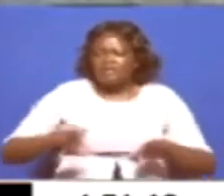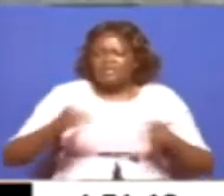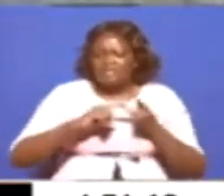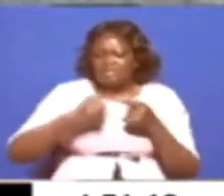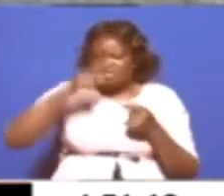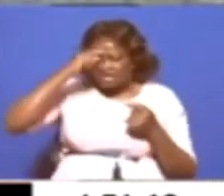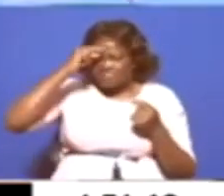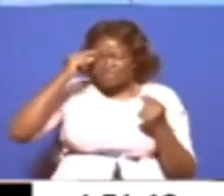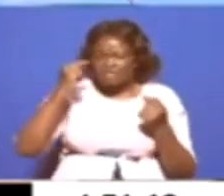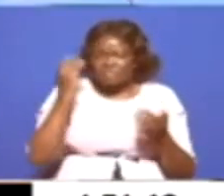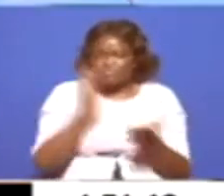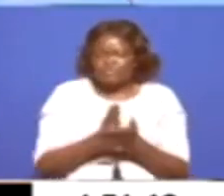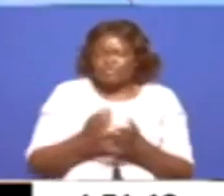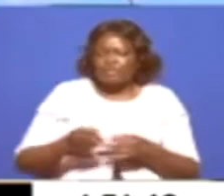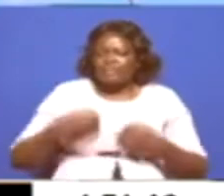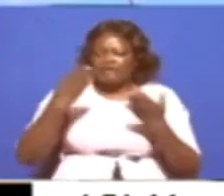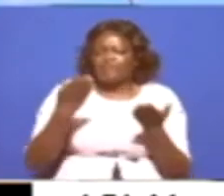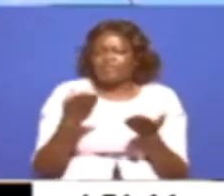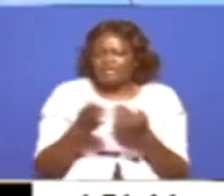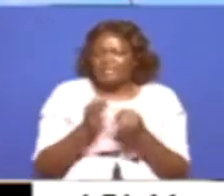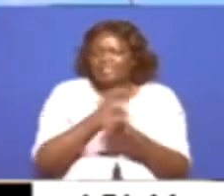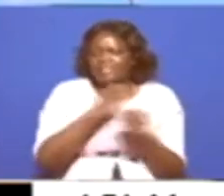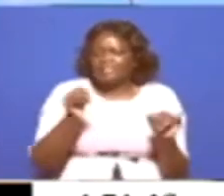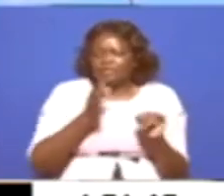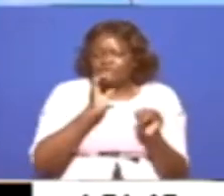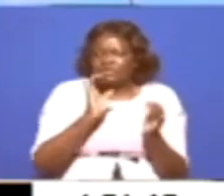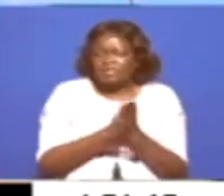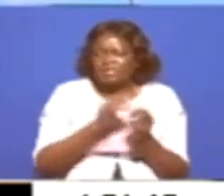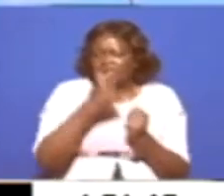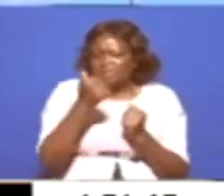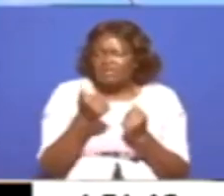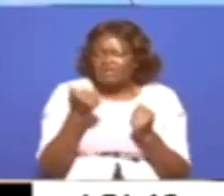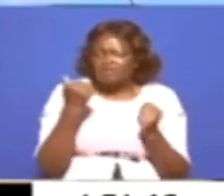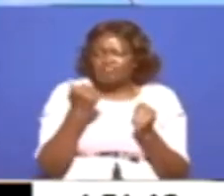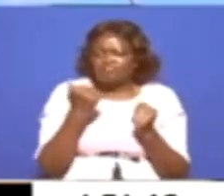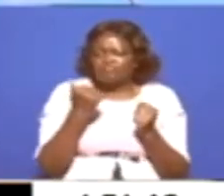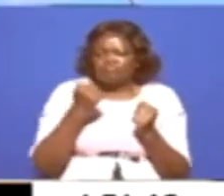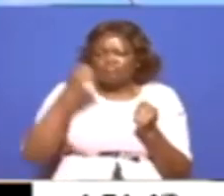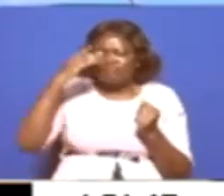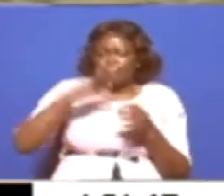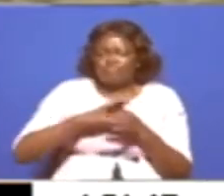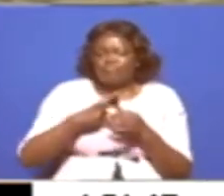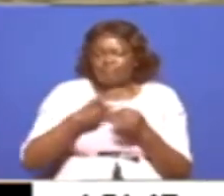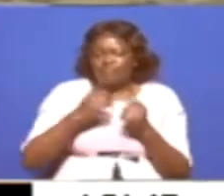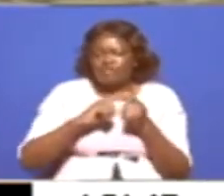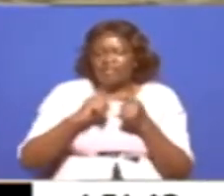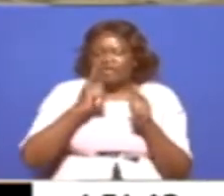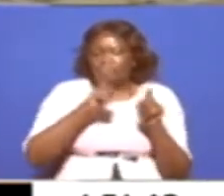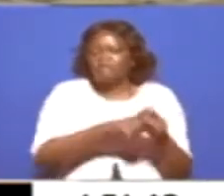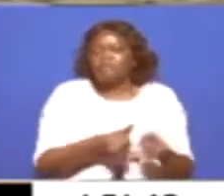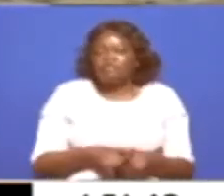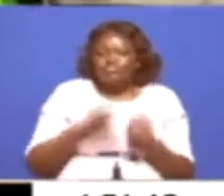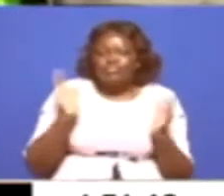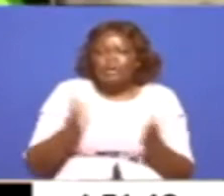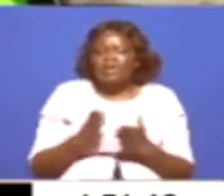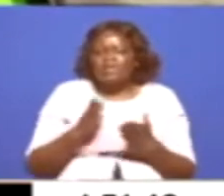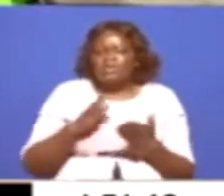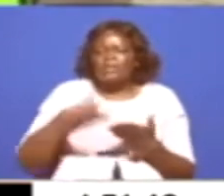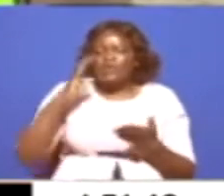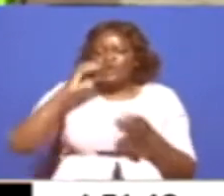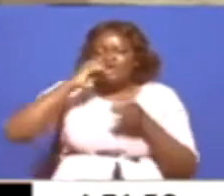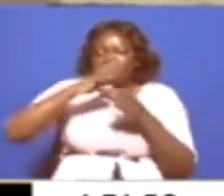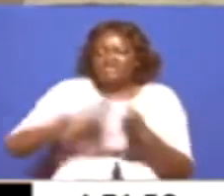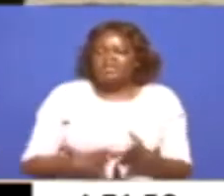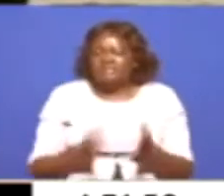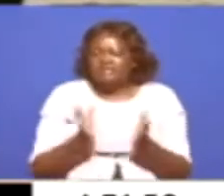so far provided land, clean water and high voltage power connection to the city as incentives to attract investors